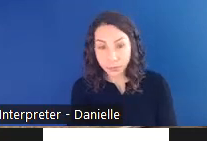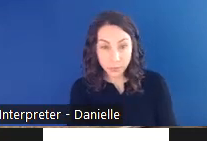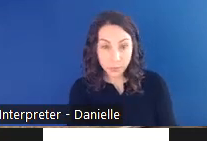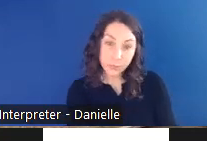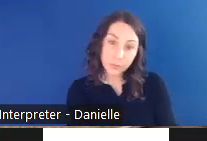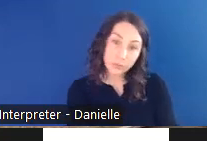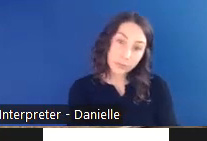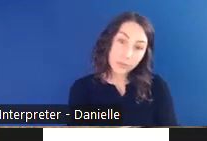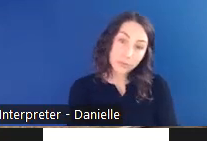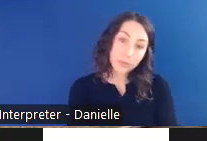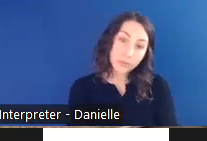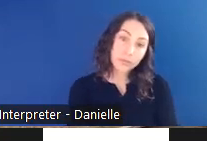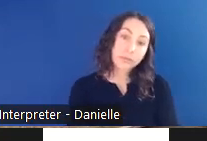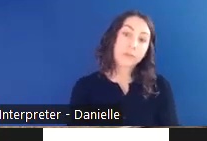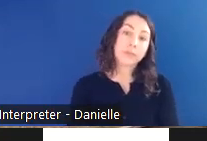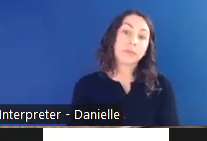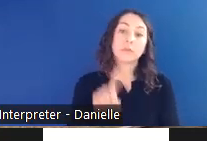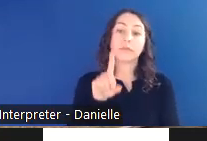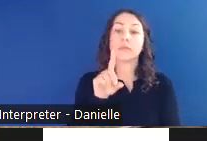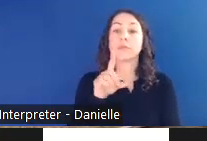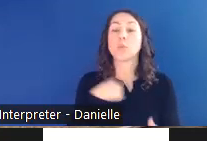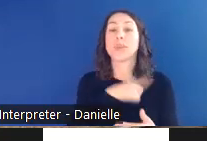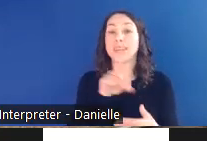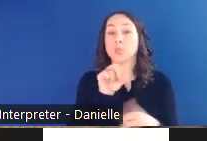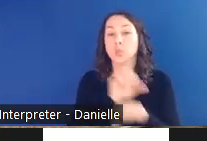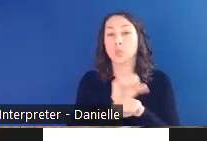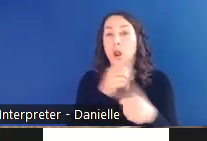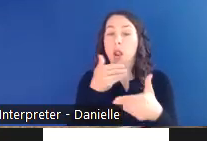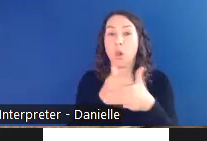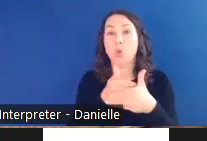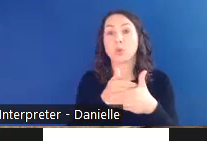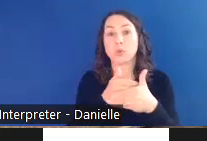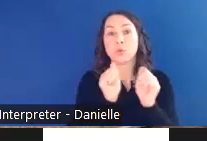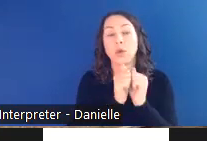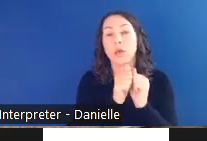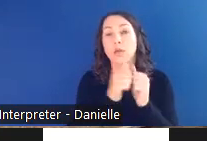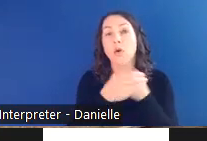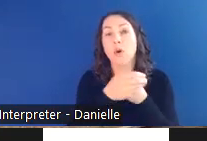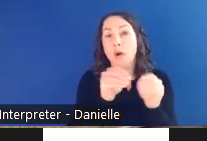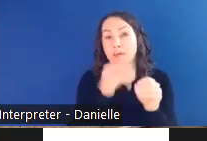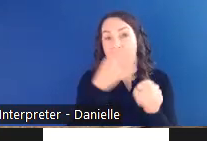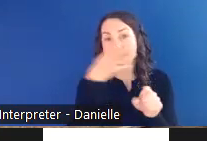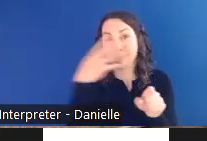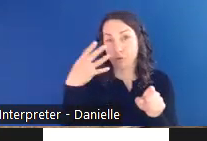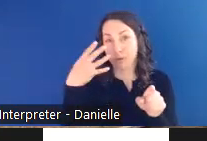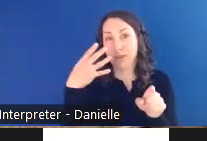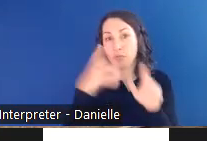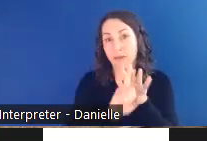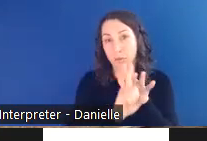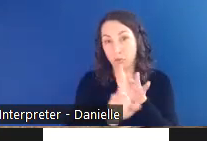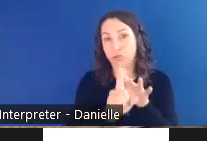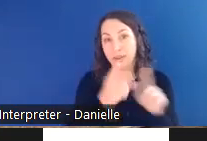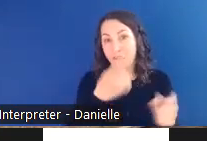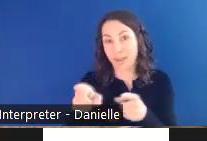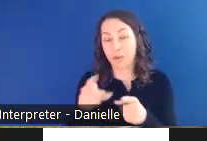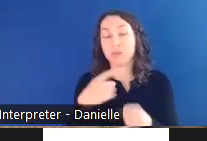So I would just say specifically, we have a close coordination with the Office of Immigrant and Refugee Affairs. So We meet with them at